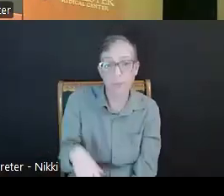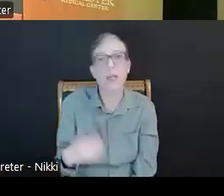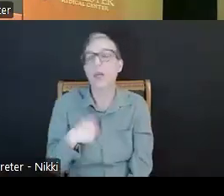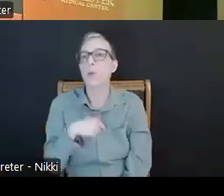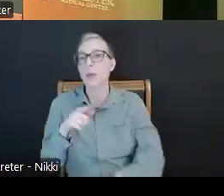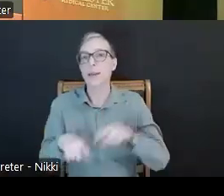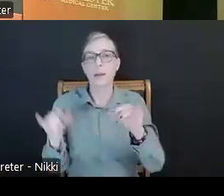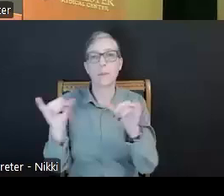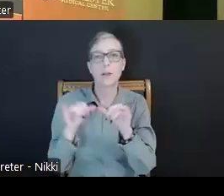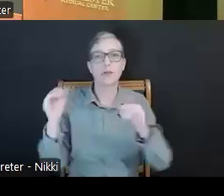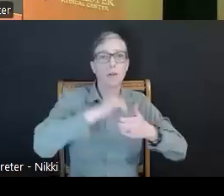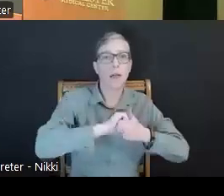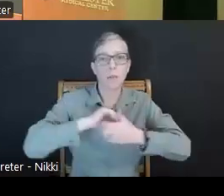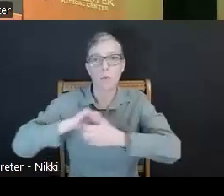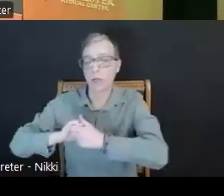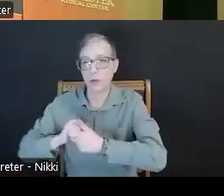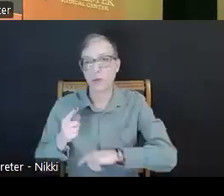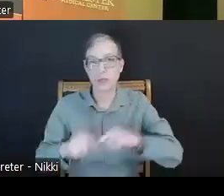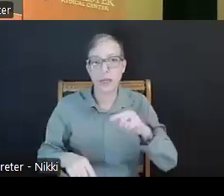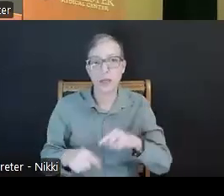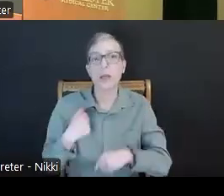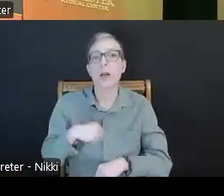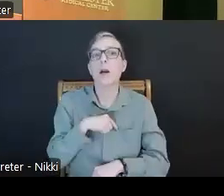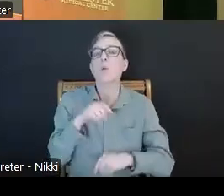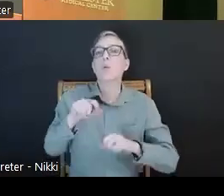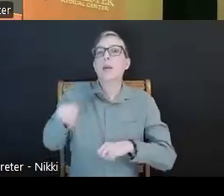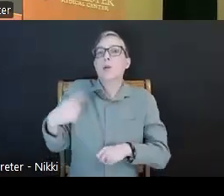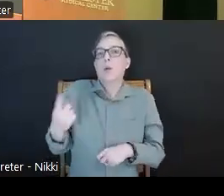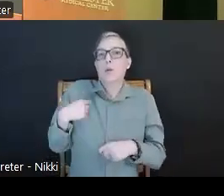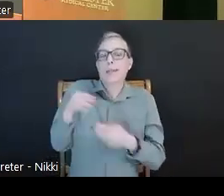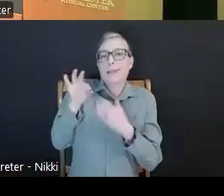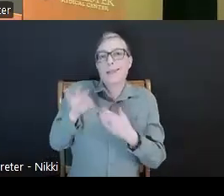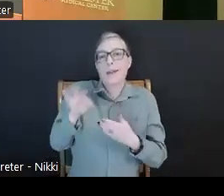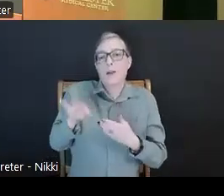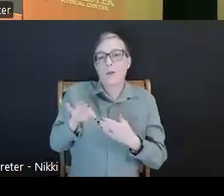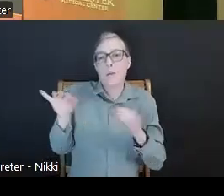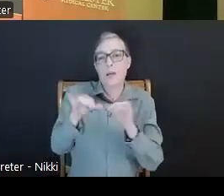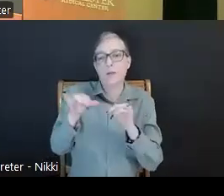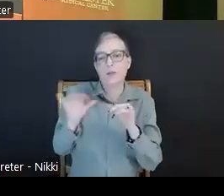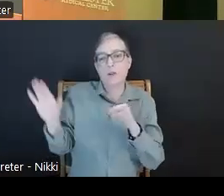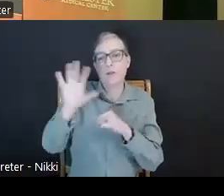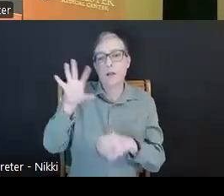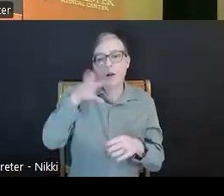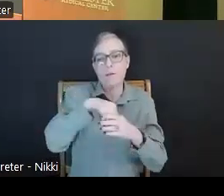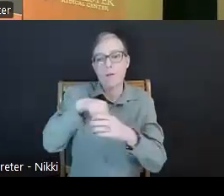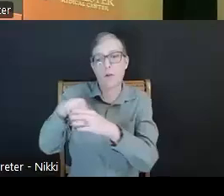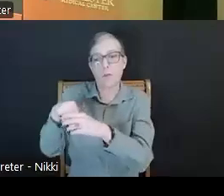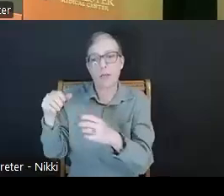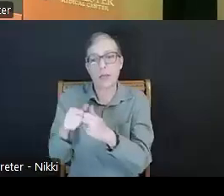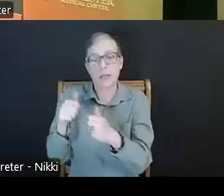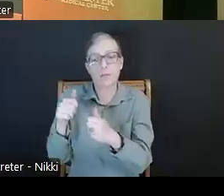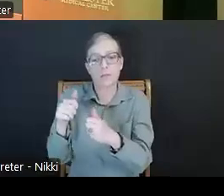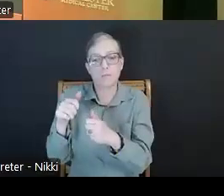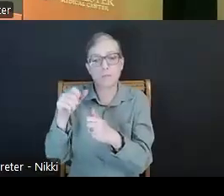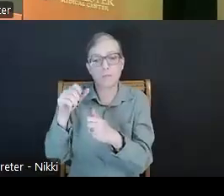only measure their involvement in cases at this time. I'll say more about that in a